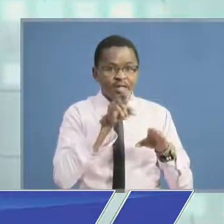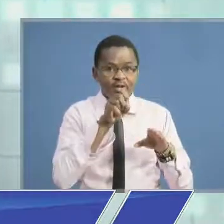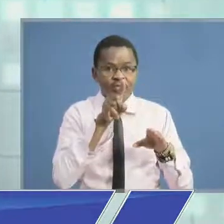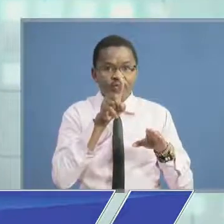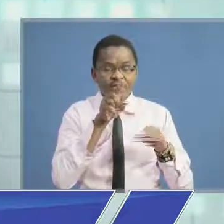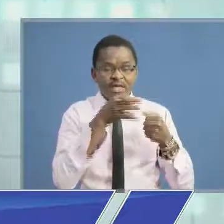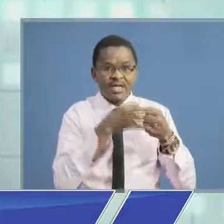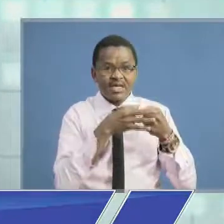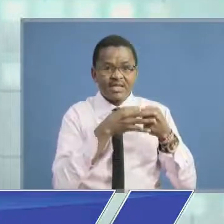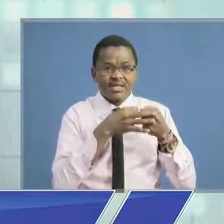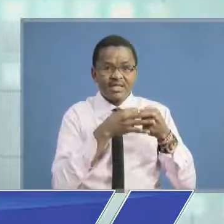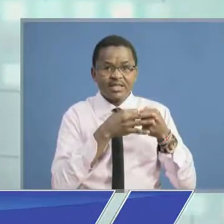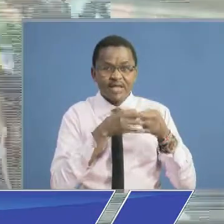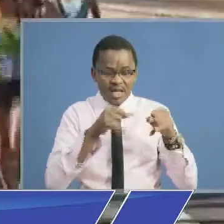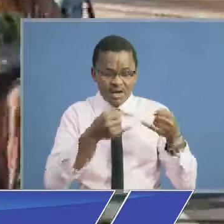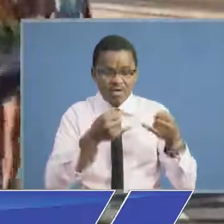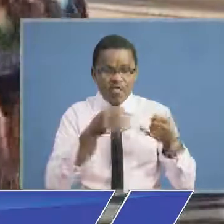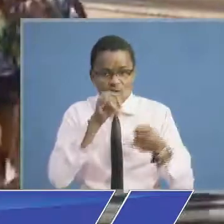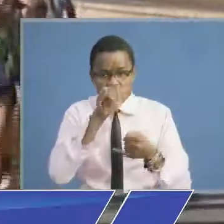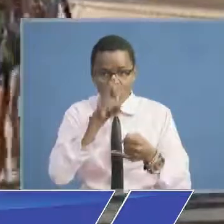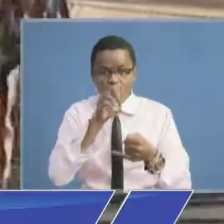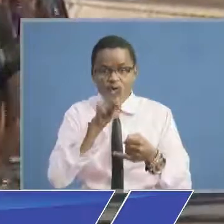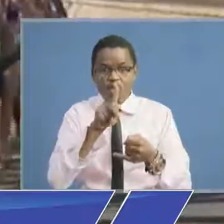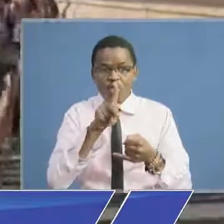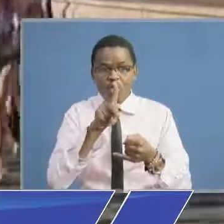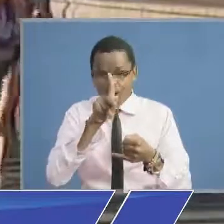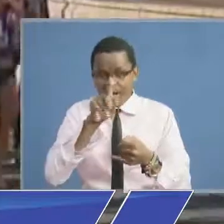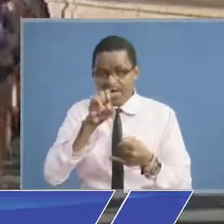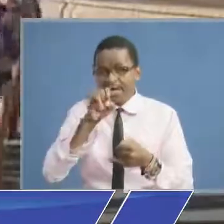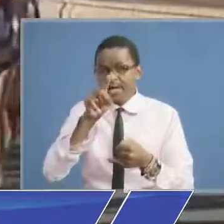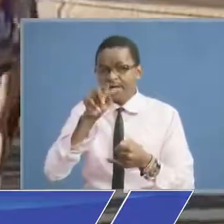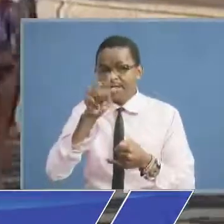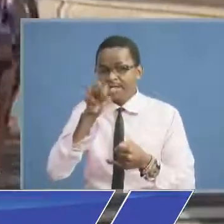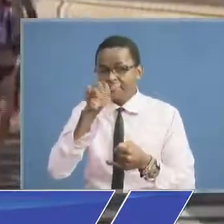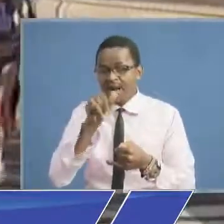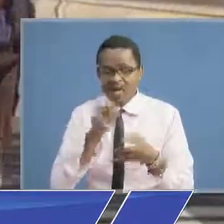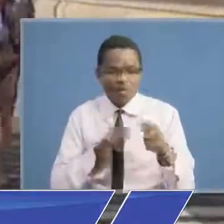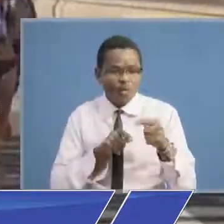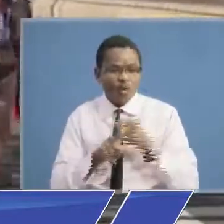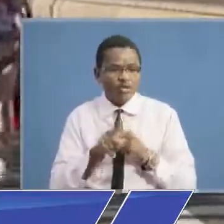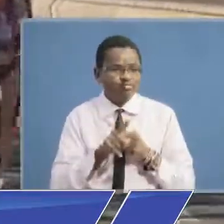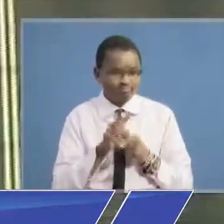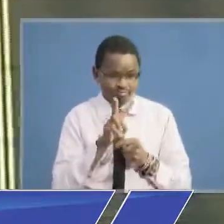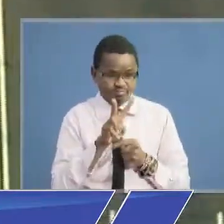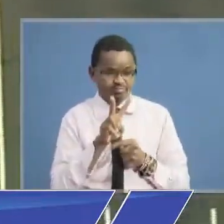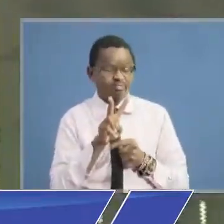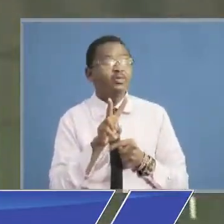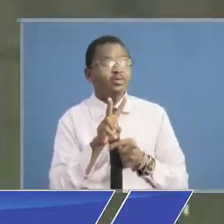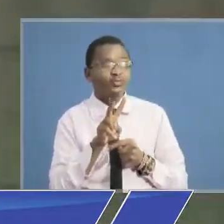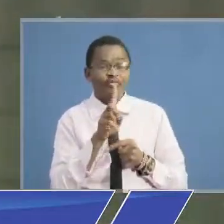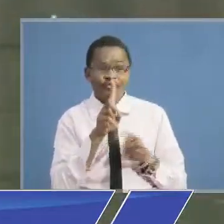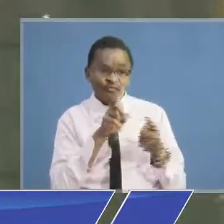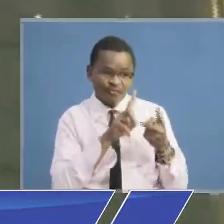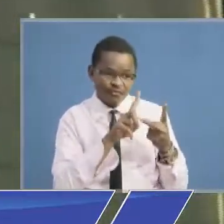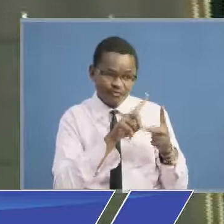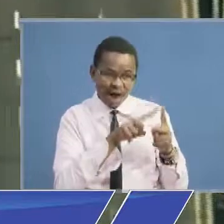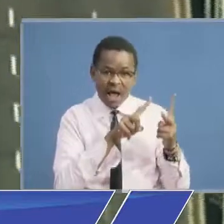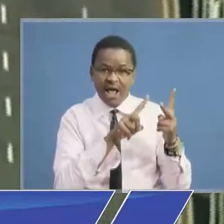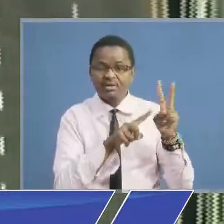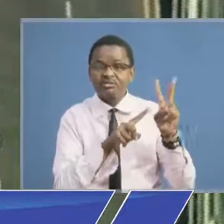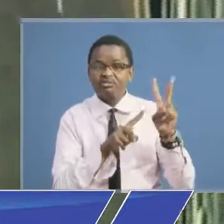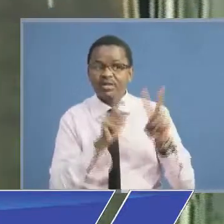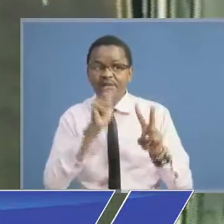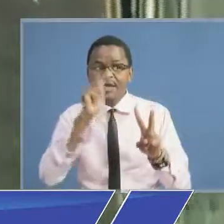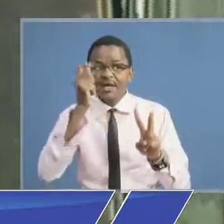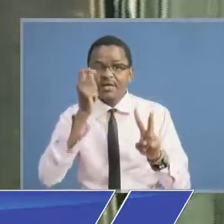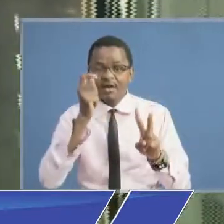Marathon, Mark Keitany clinching the women's marathon title ahead of Vivian Cheruiyot to claim the first two positions.